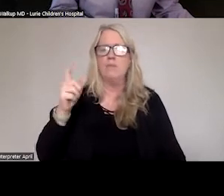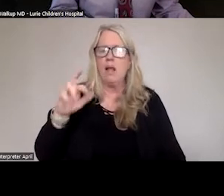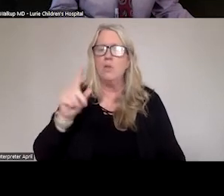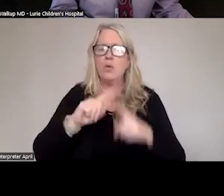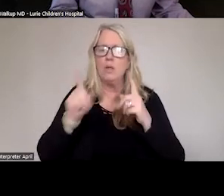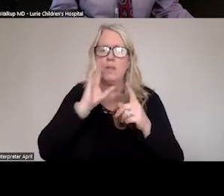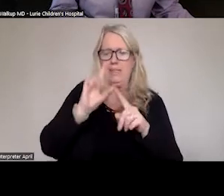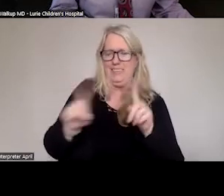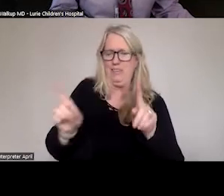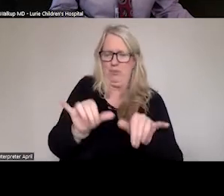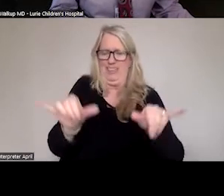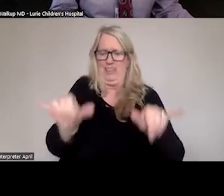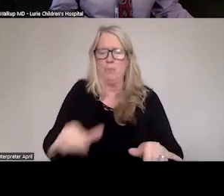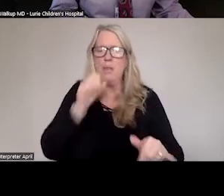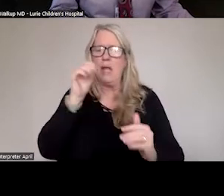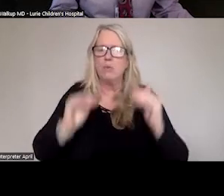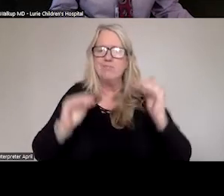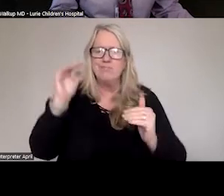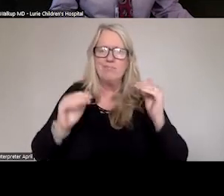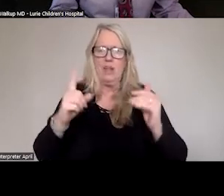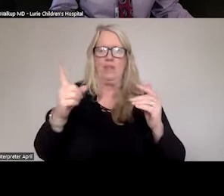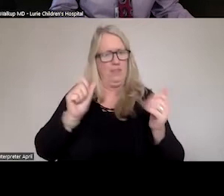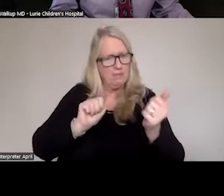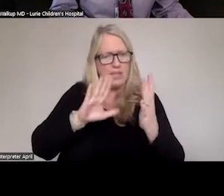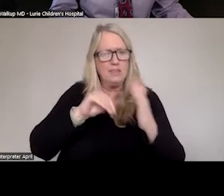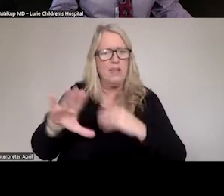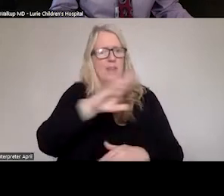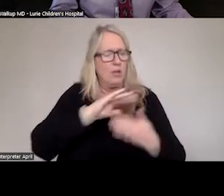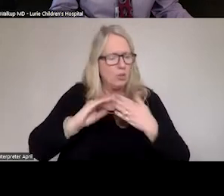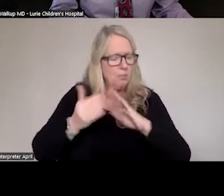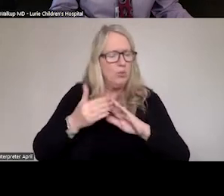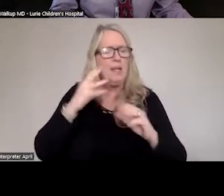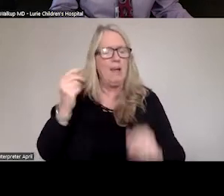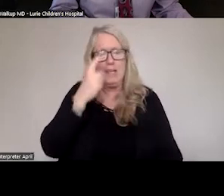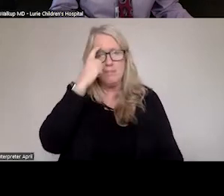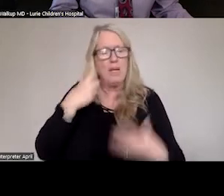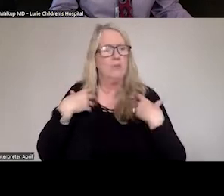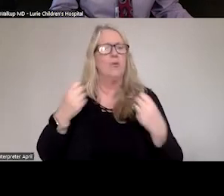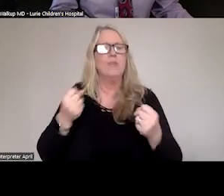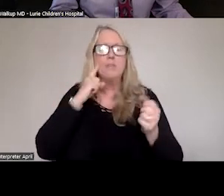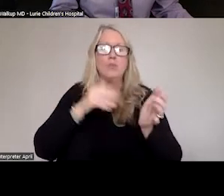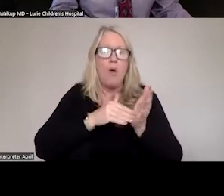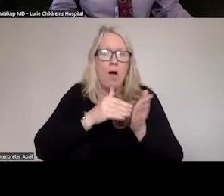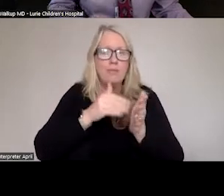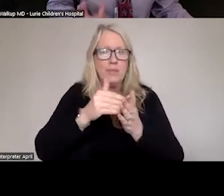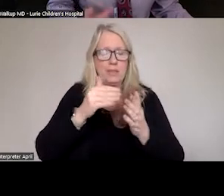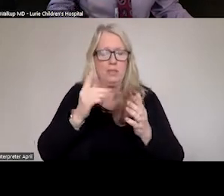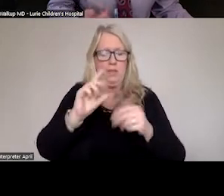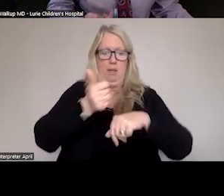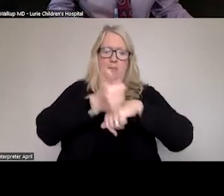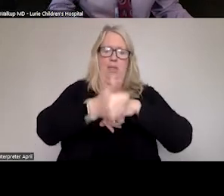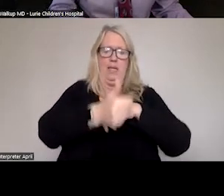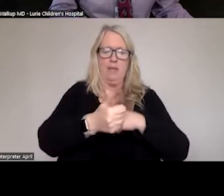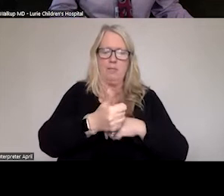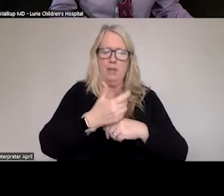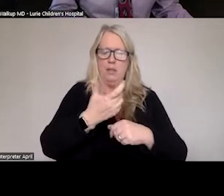systemic inequities that they were facing in their communities and mental health. And oftentimes that blame was internalized